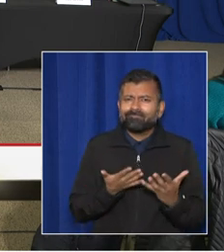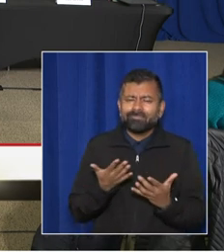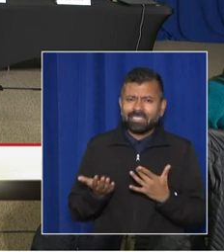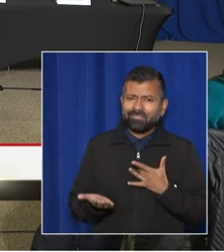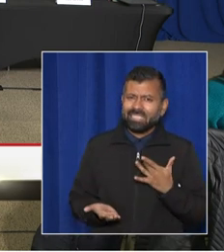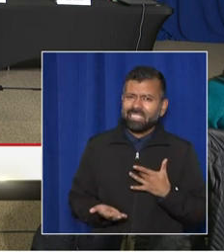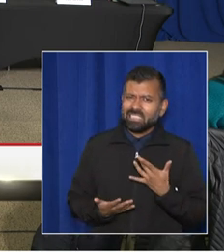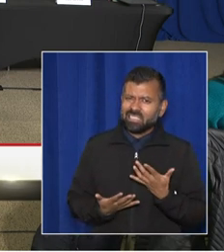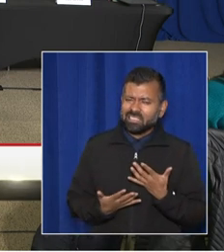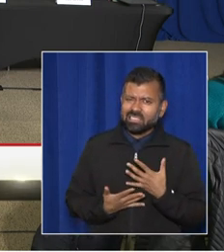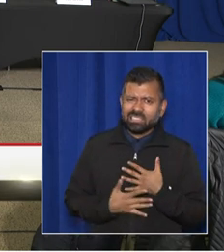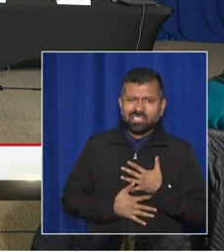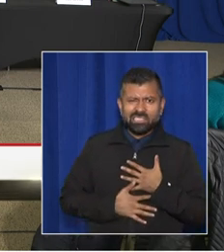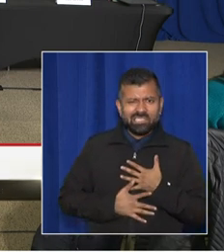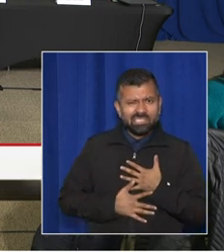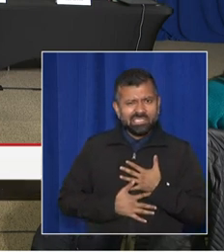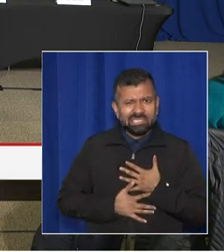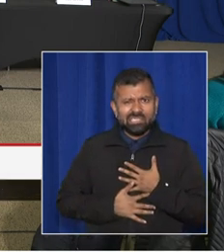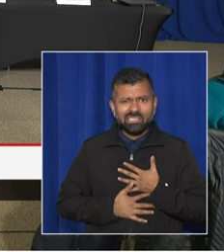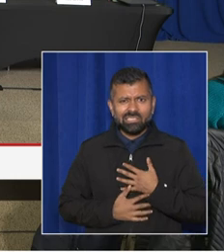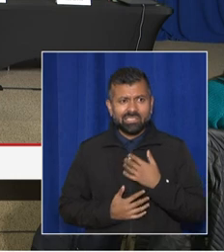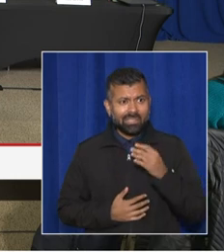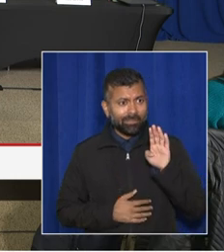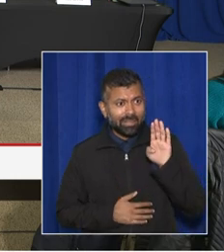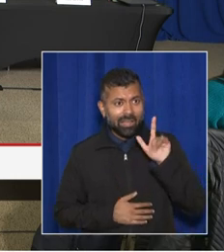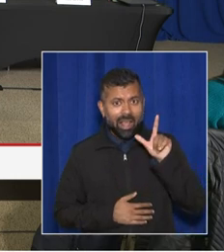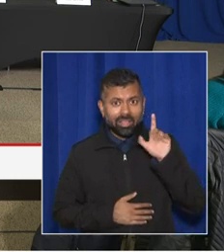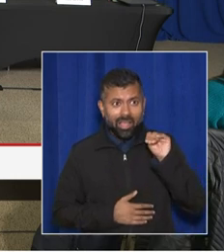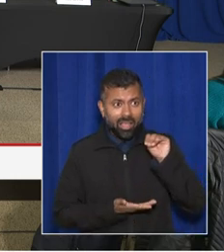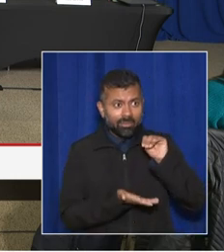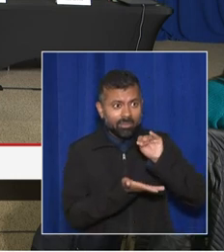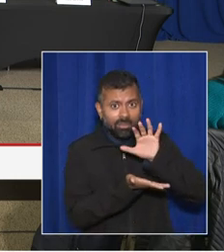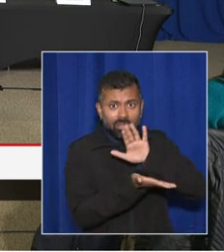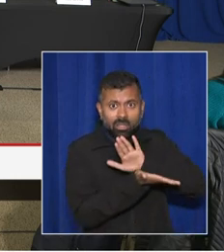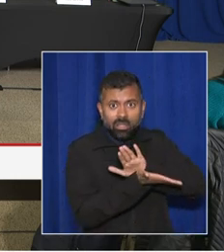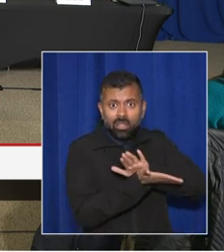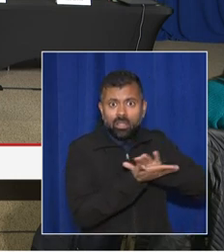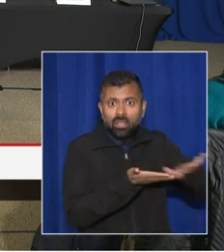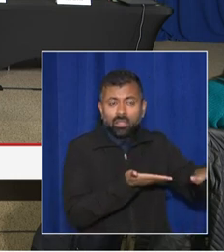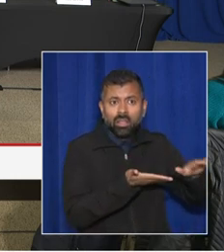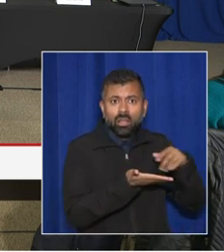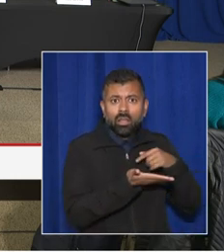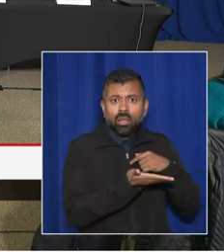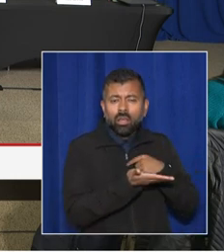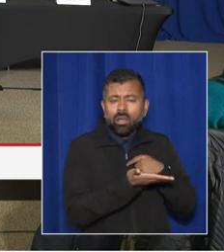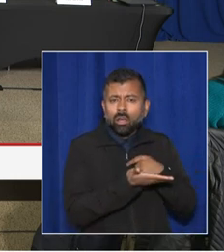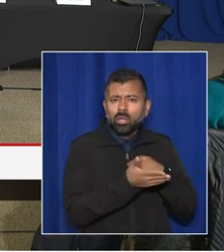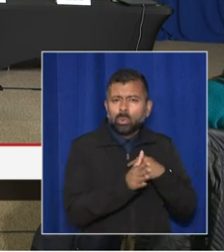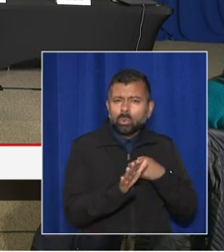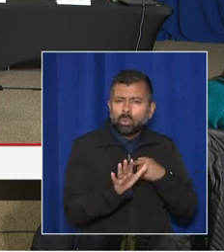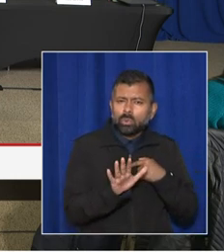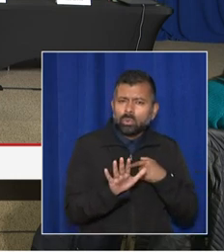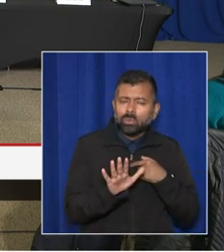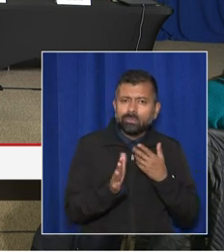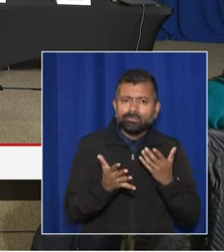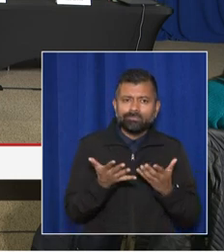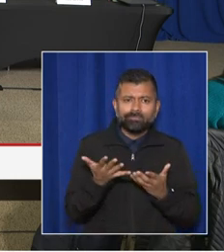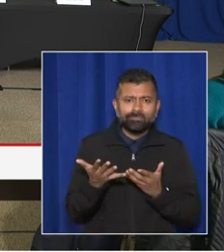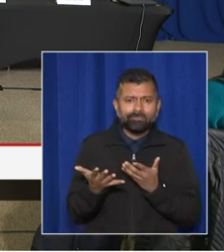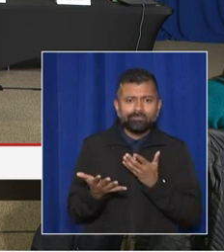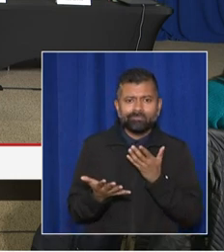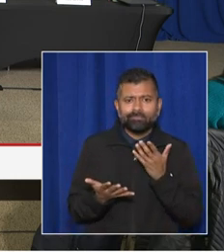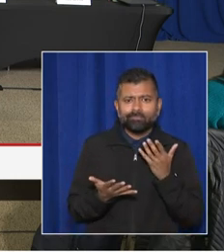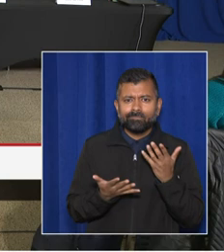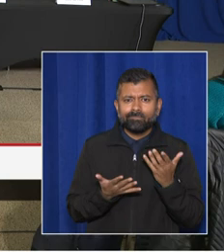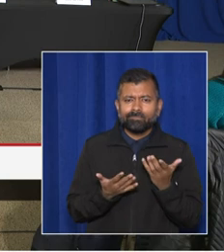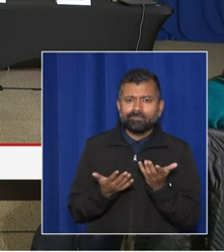move on Black Lives Matter Plaza as capitulating to somebody who does not necessarily have the district's residents' best